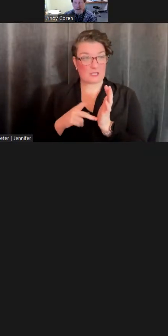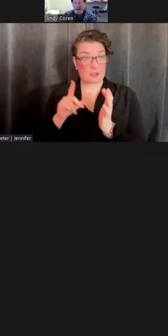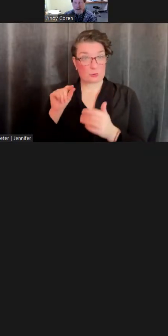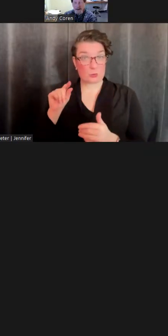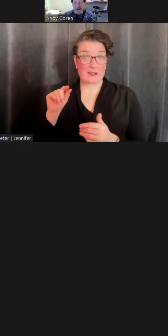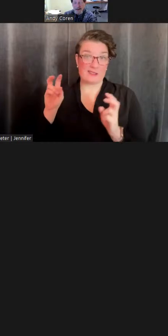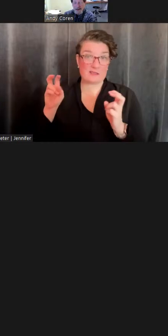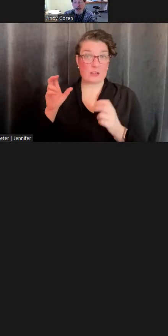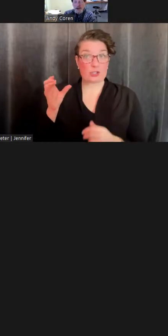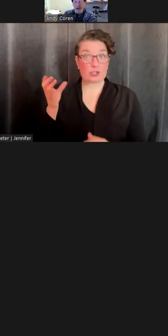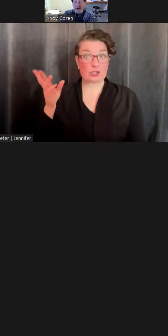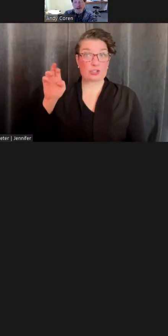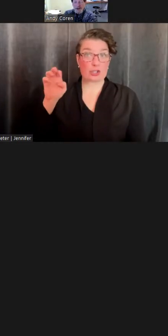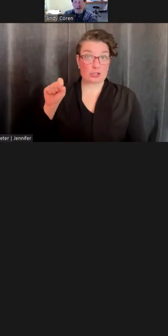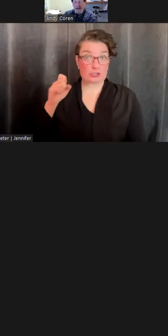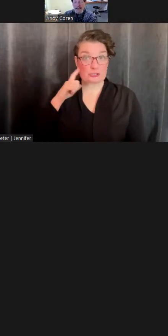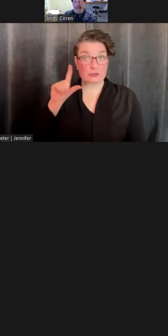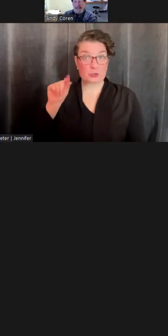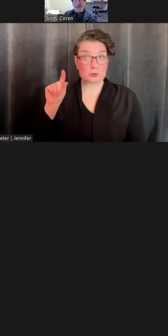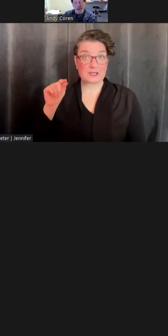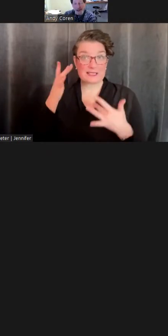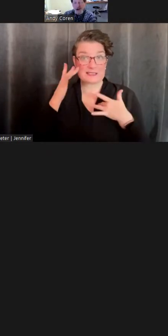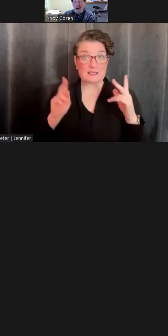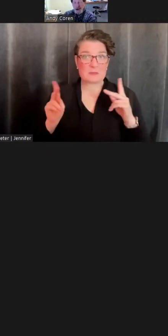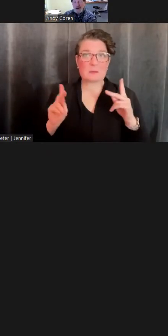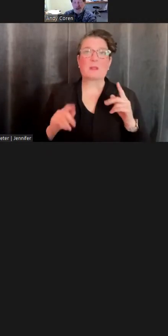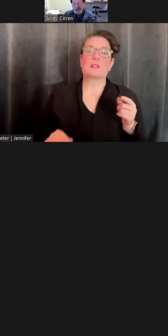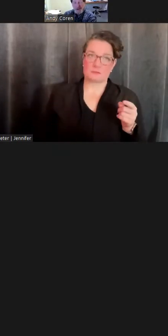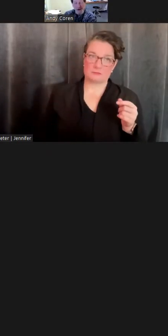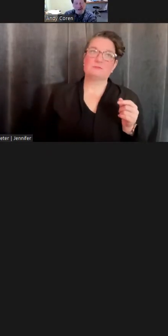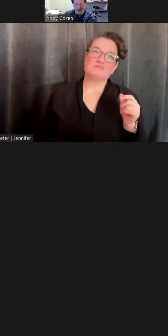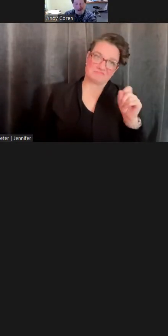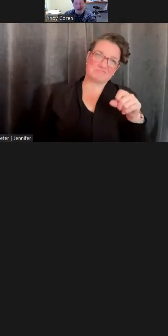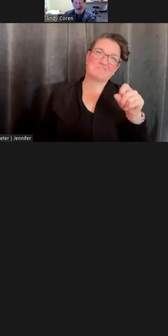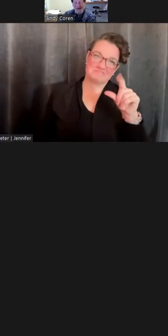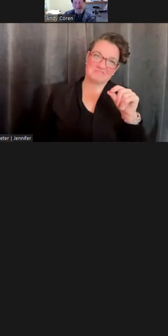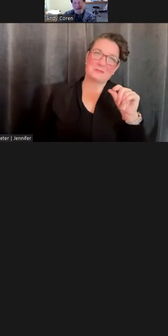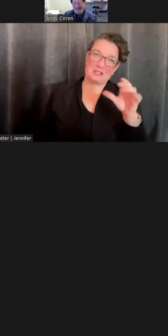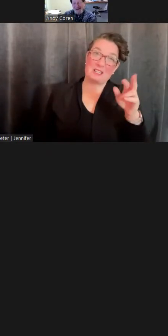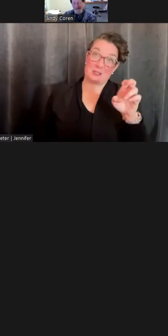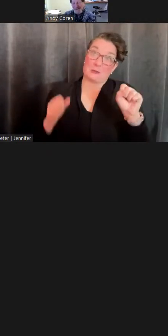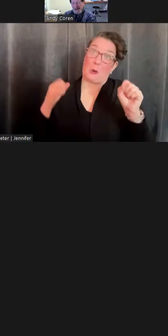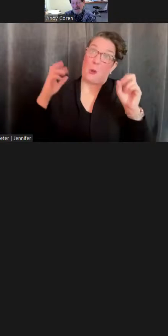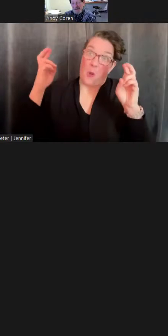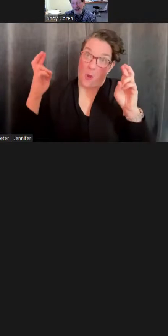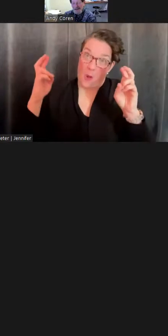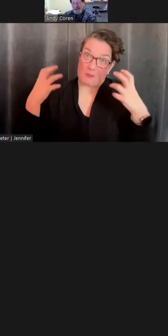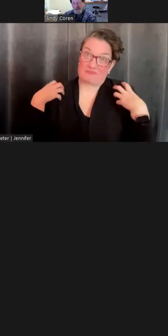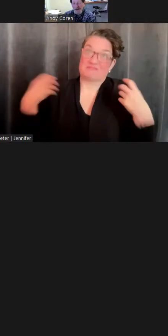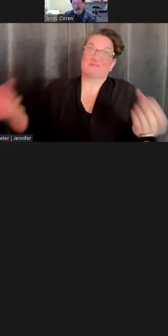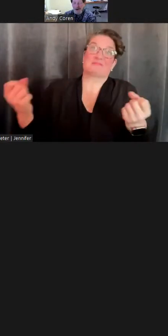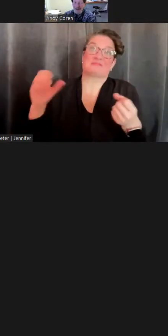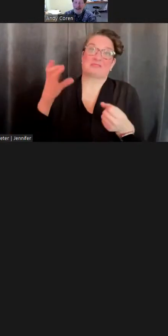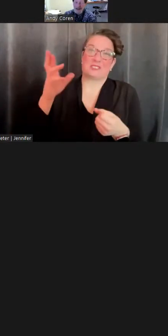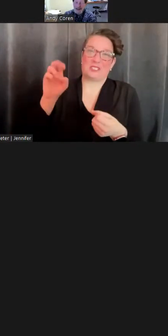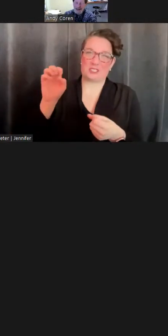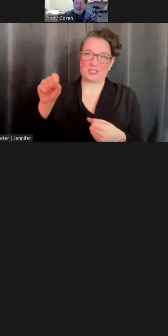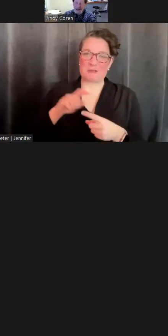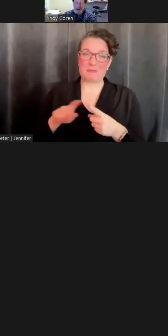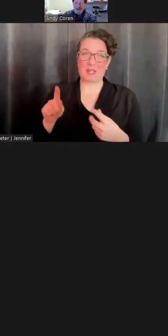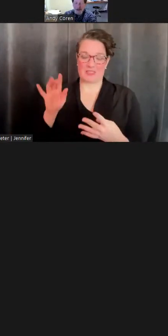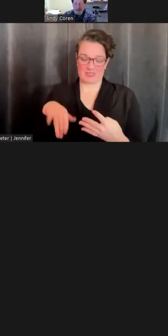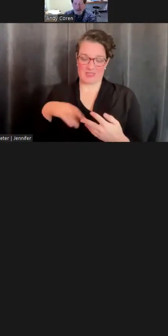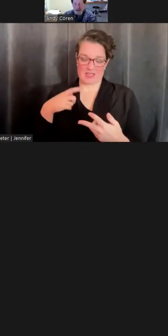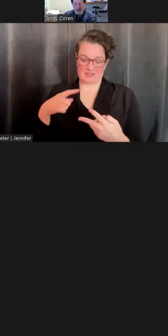cures for 20 people who are sick, right? Yeah, it's 20 cures. We hope it's a cure. But for example, Paxlovid